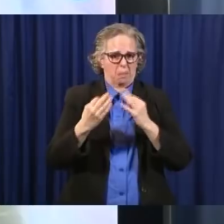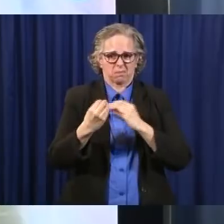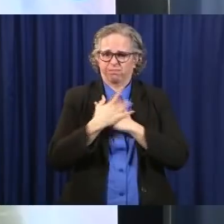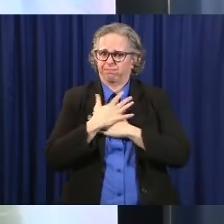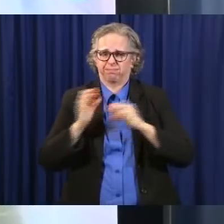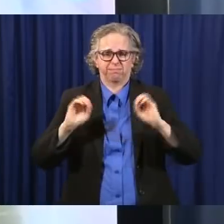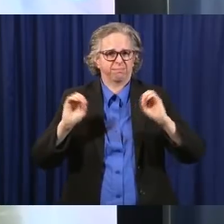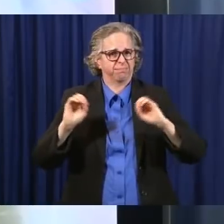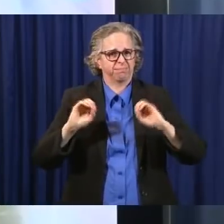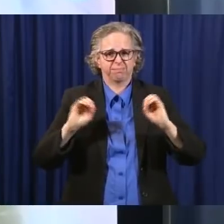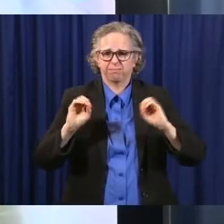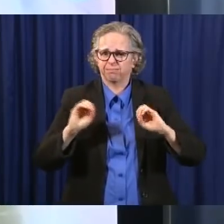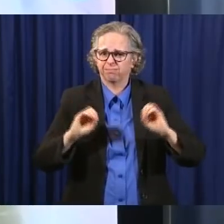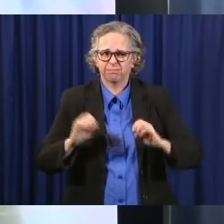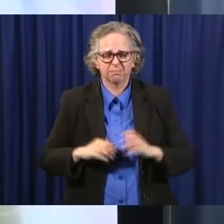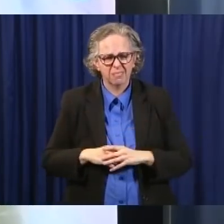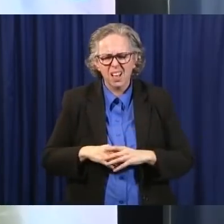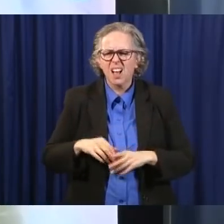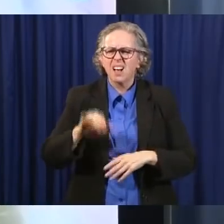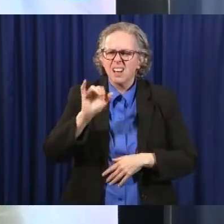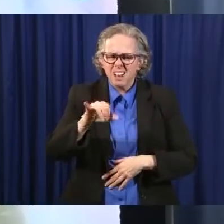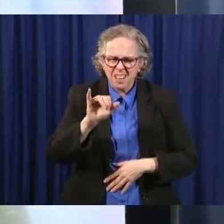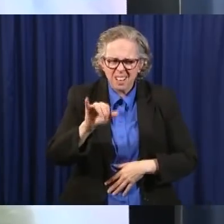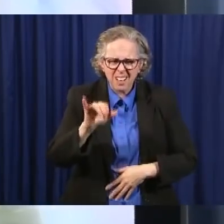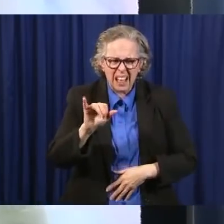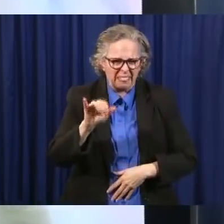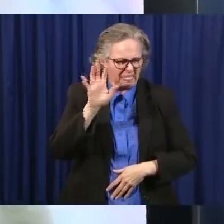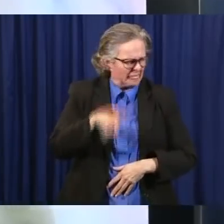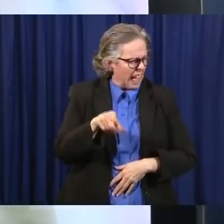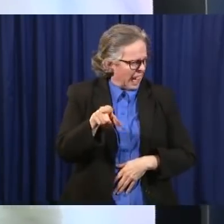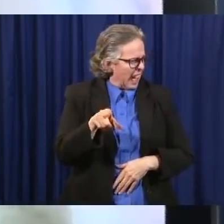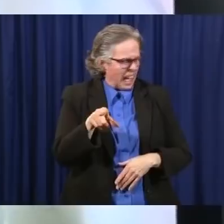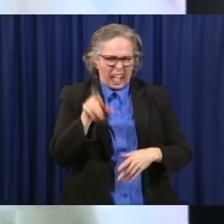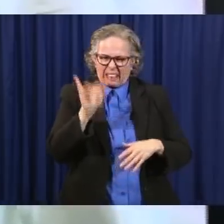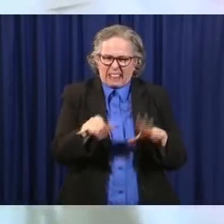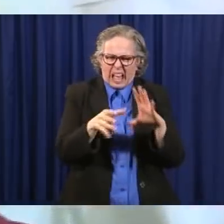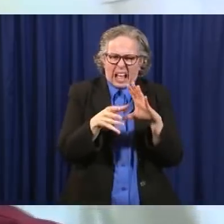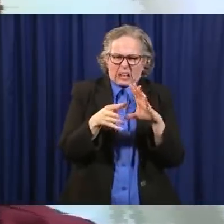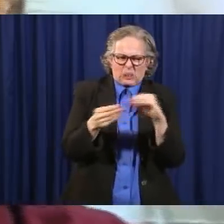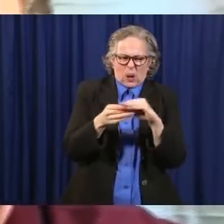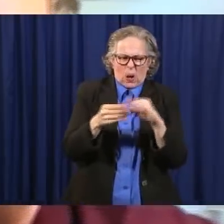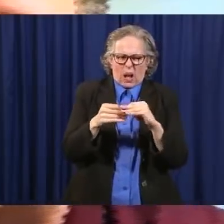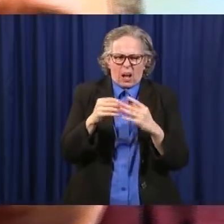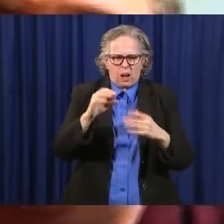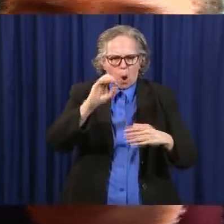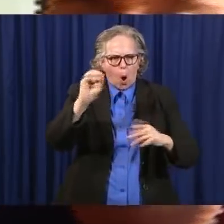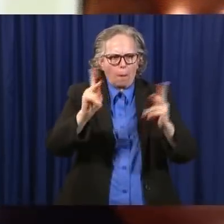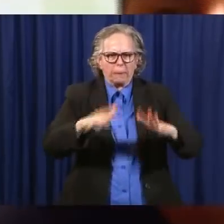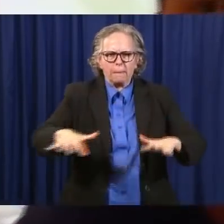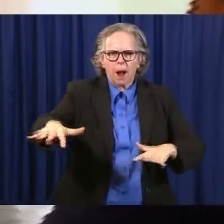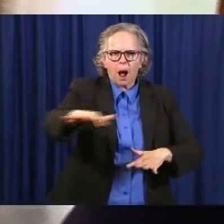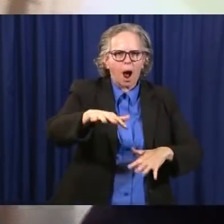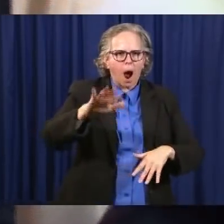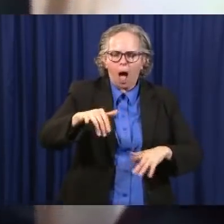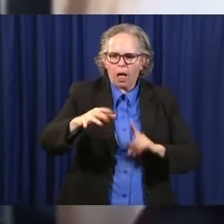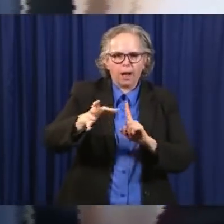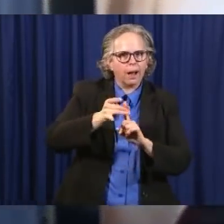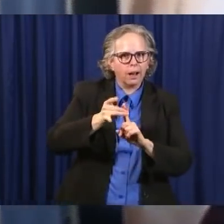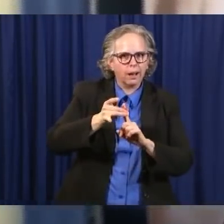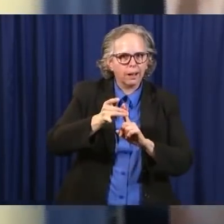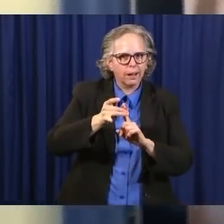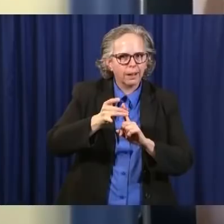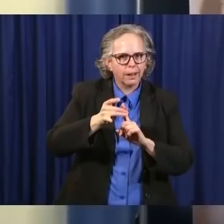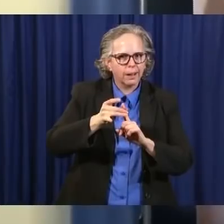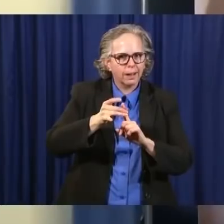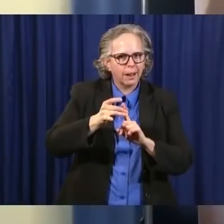And I think that's something too here in Ohio. You know, a lot of us have not caught it yet, but I think a lot of us are